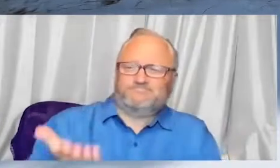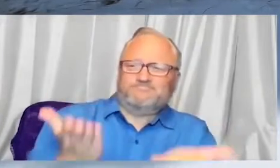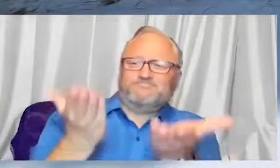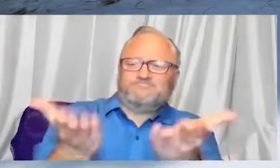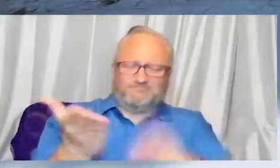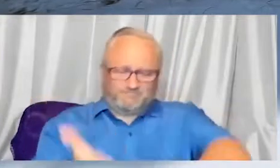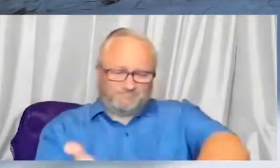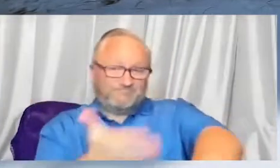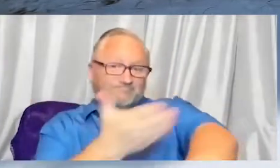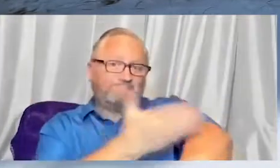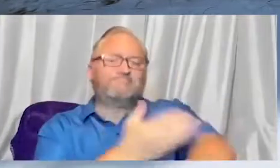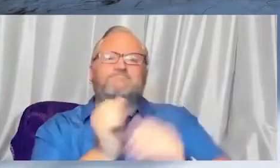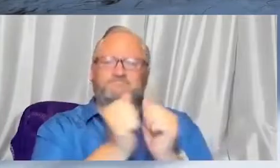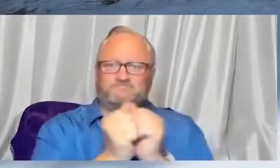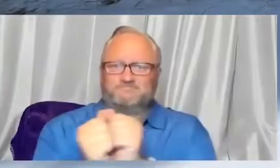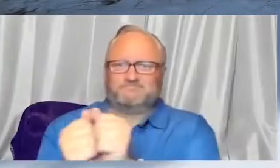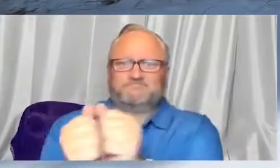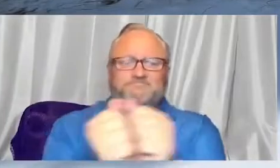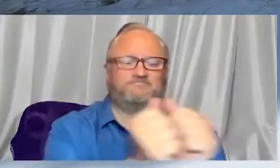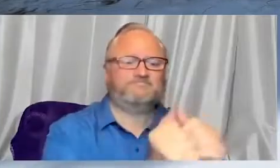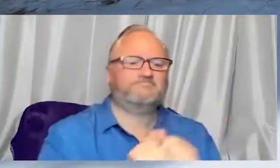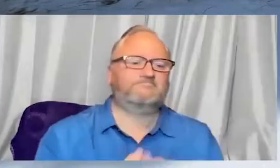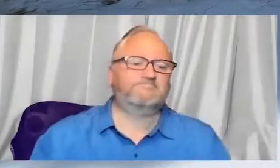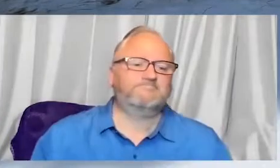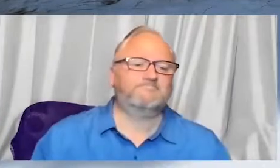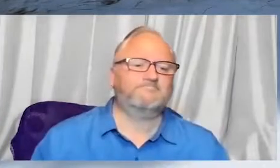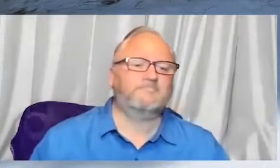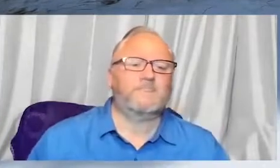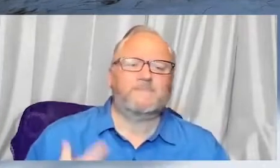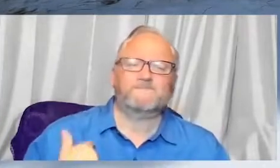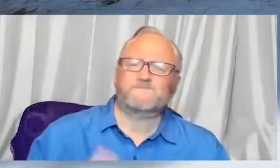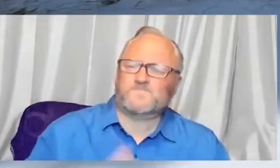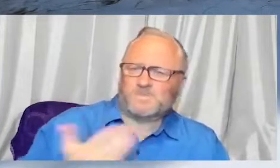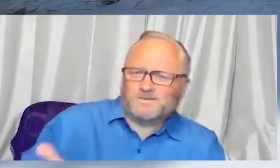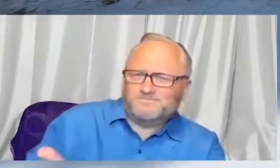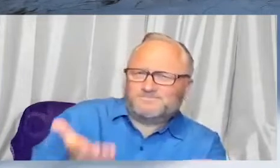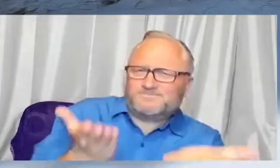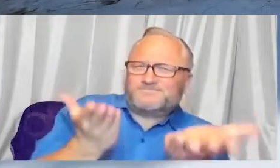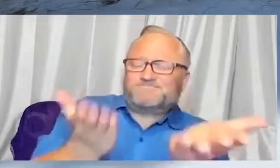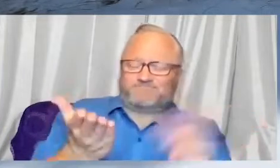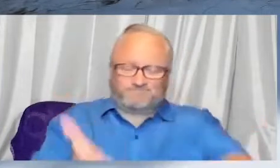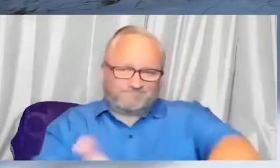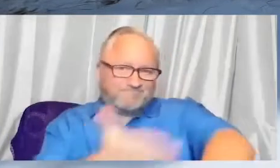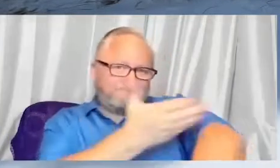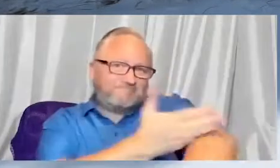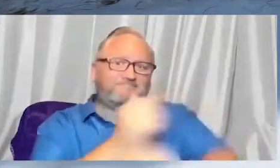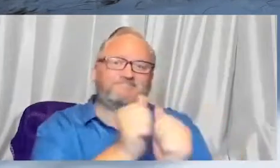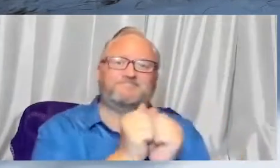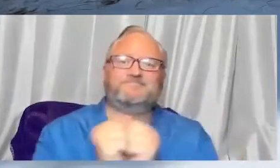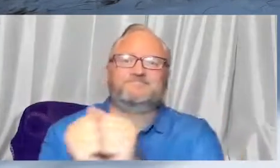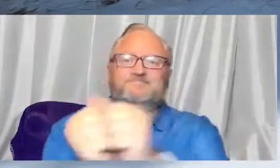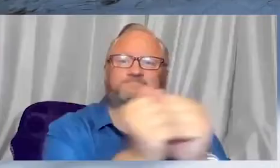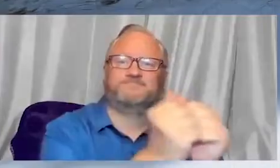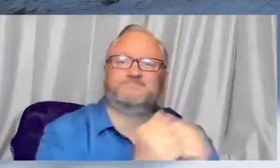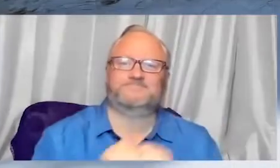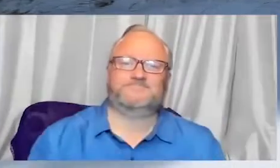we are lifted up together. We are lifted up, we are lifted up